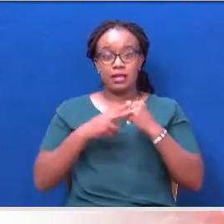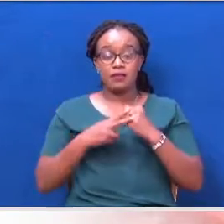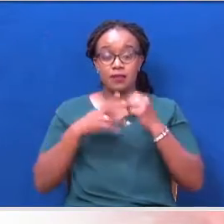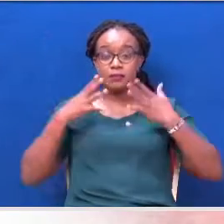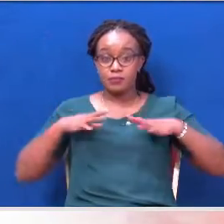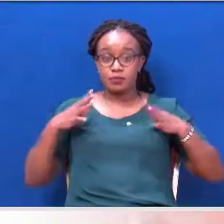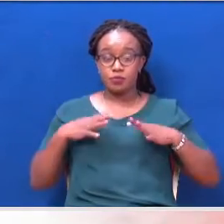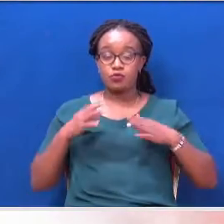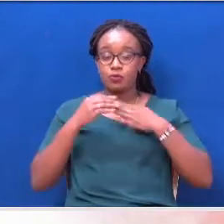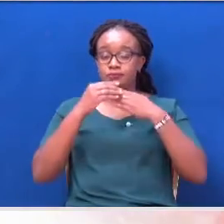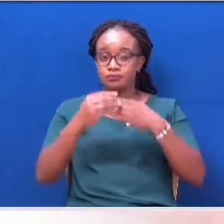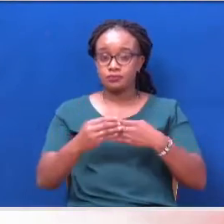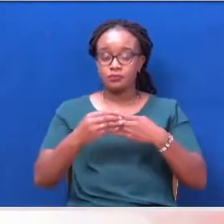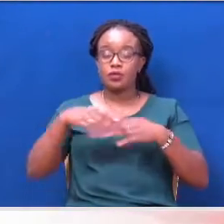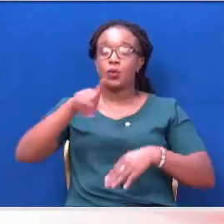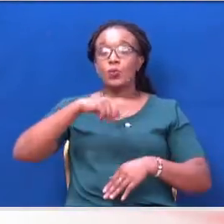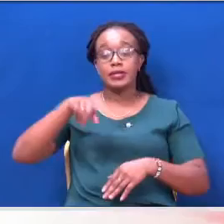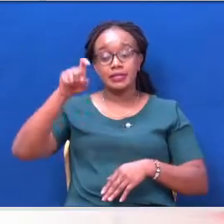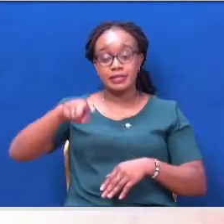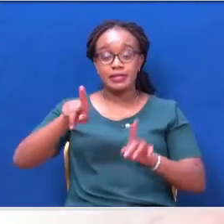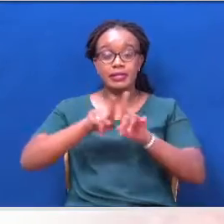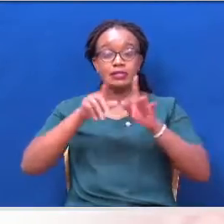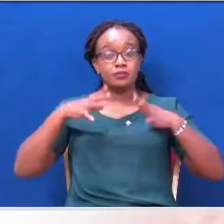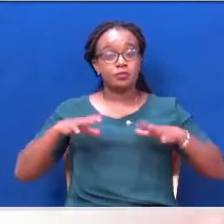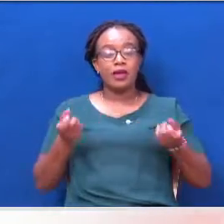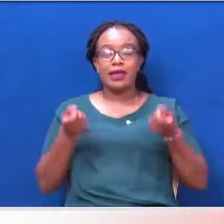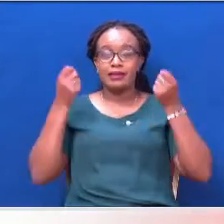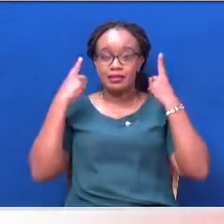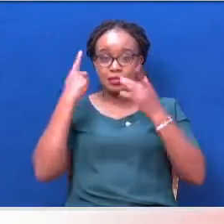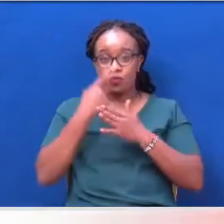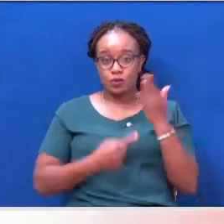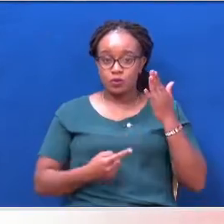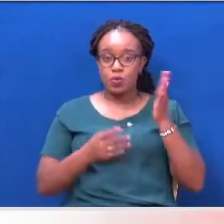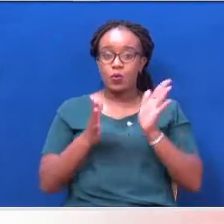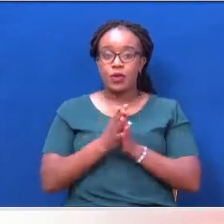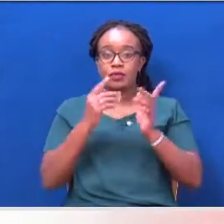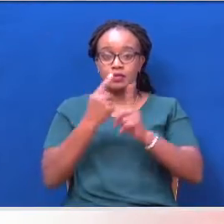So we need, as a people, to understand that in our diversity